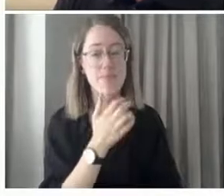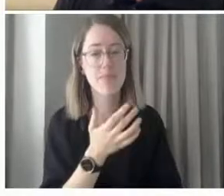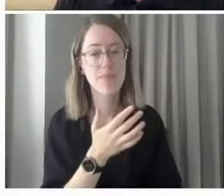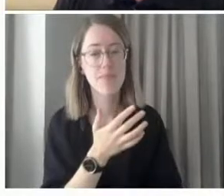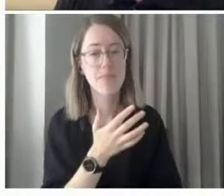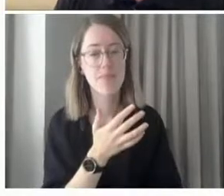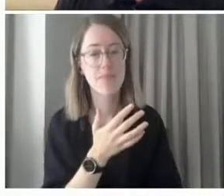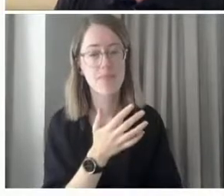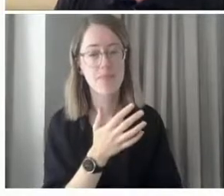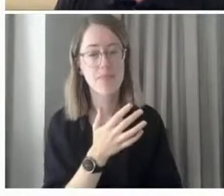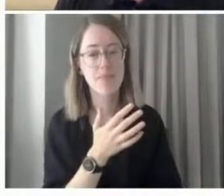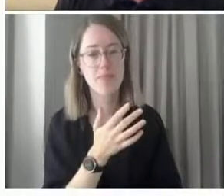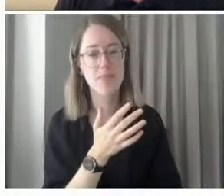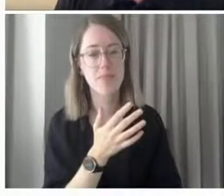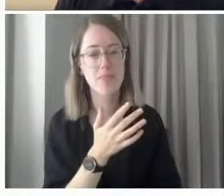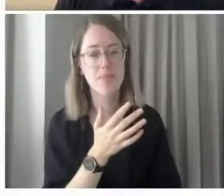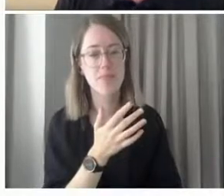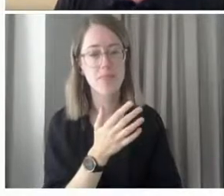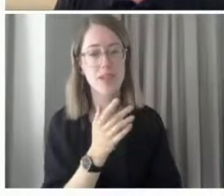It's significantly above